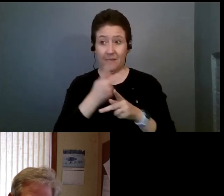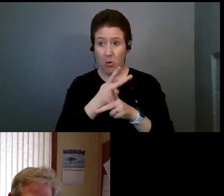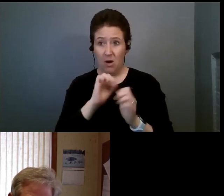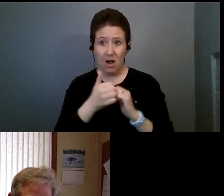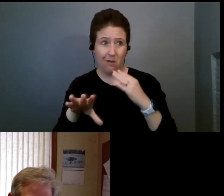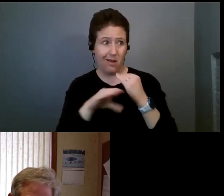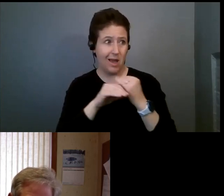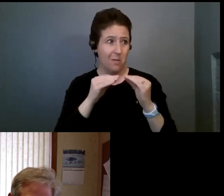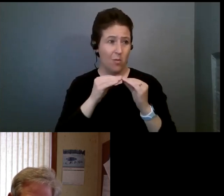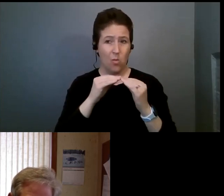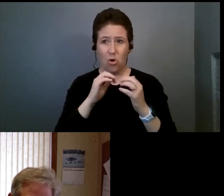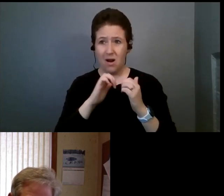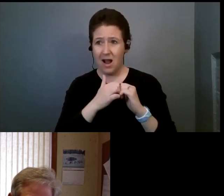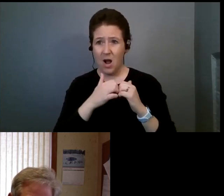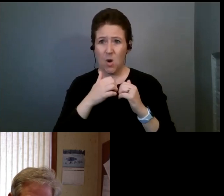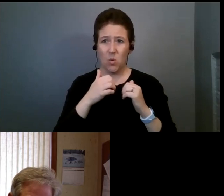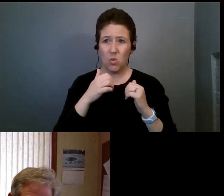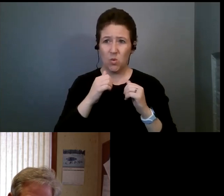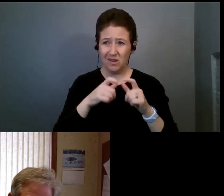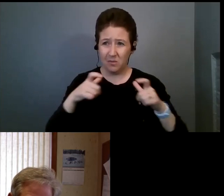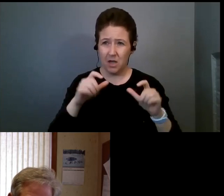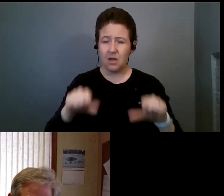more seats in that program. Our